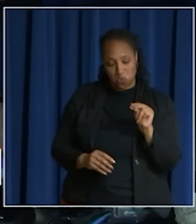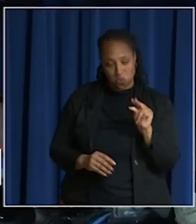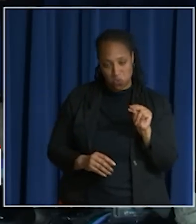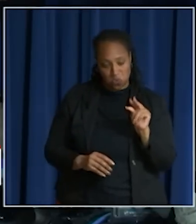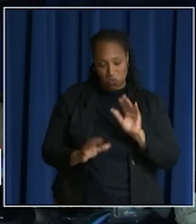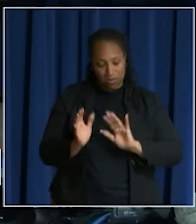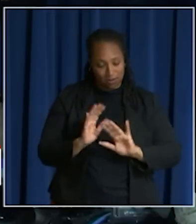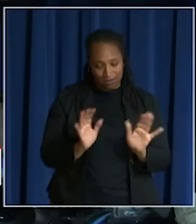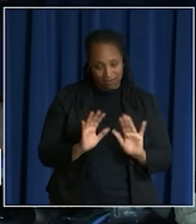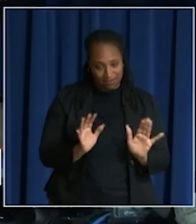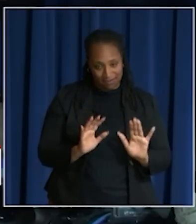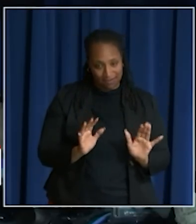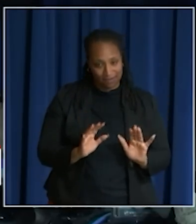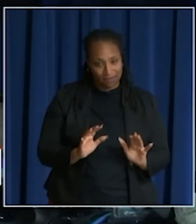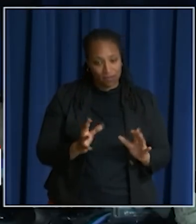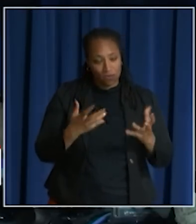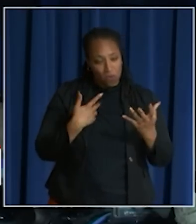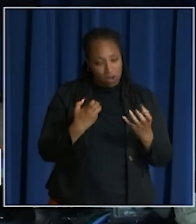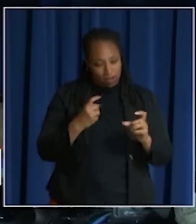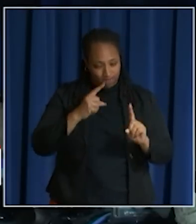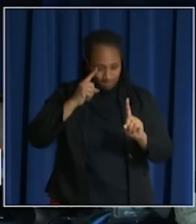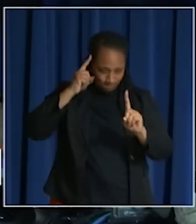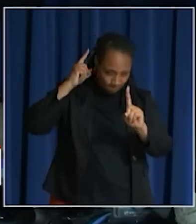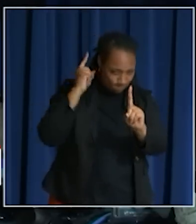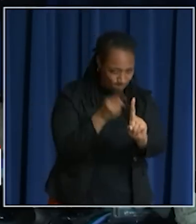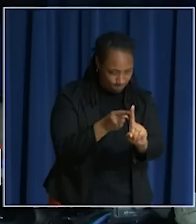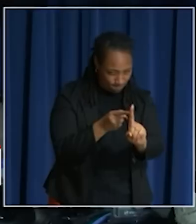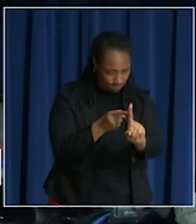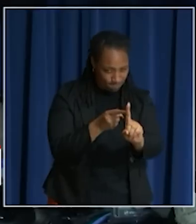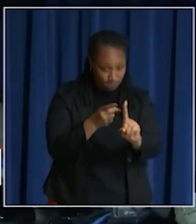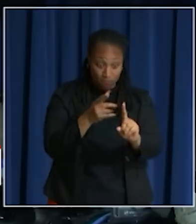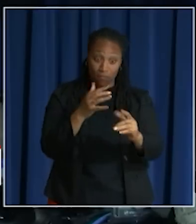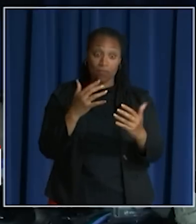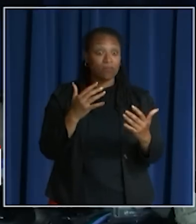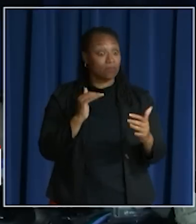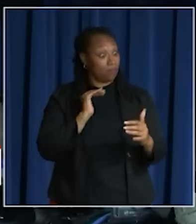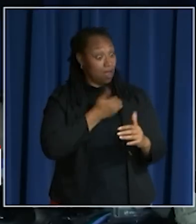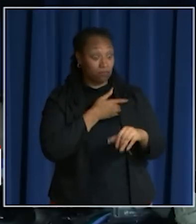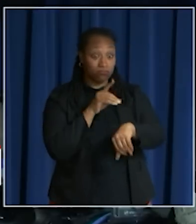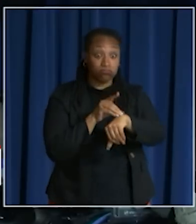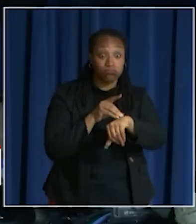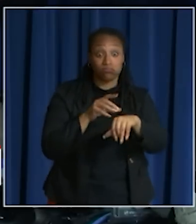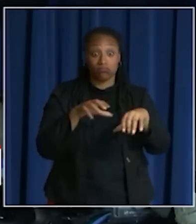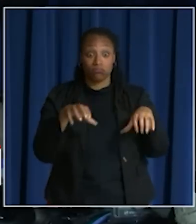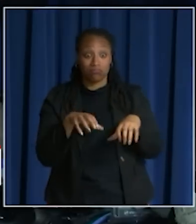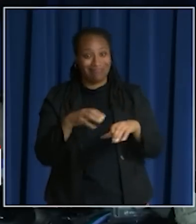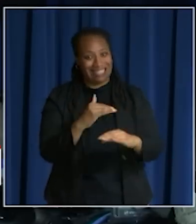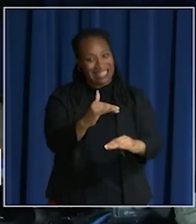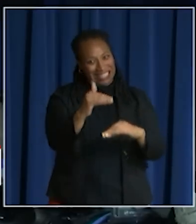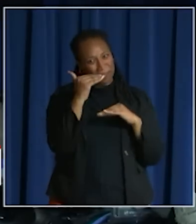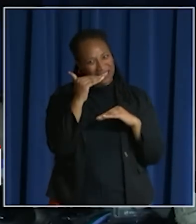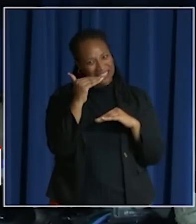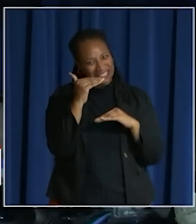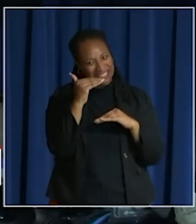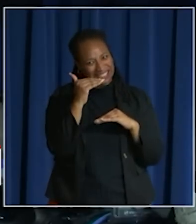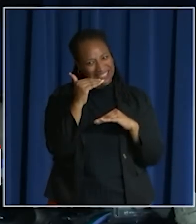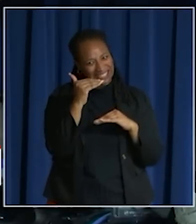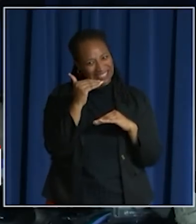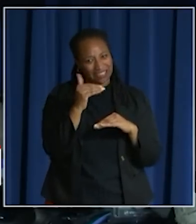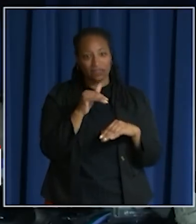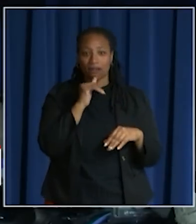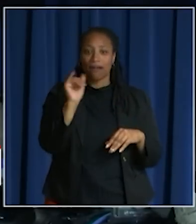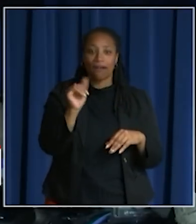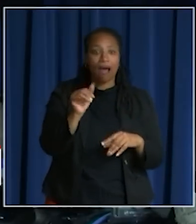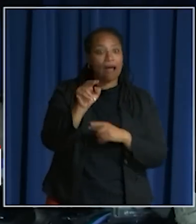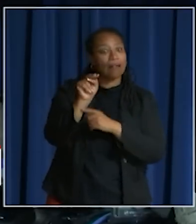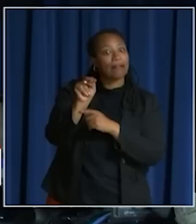autonomy because it is very different than working a special event. So that is not what we're trying to do. But I